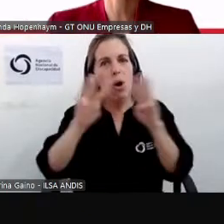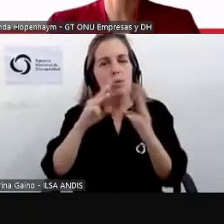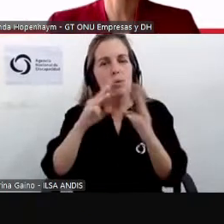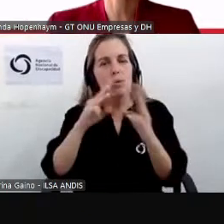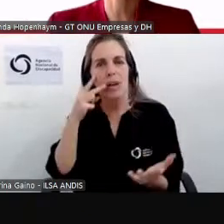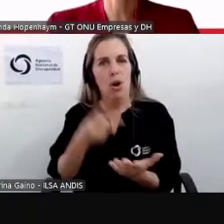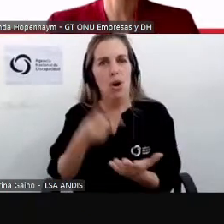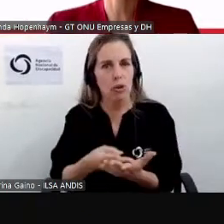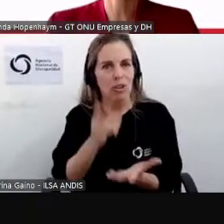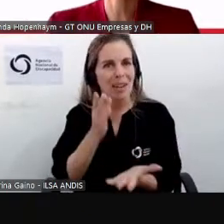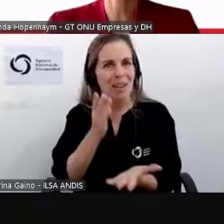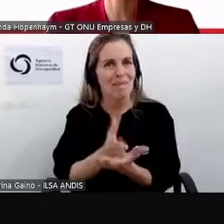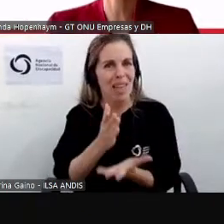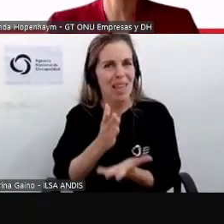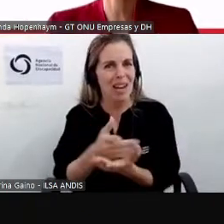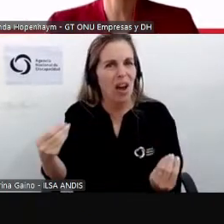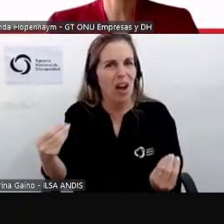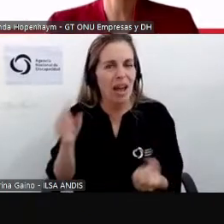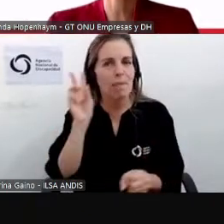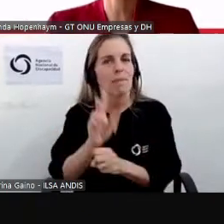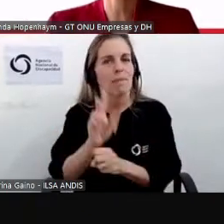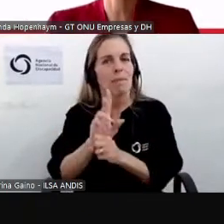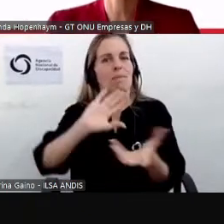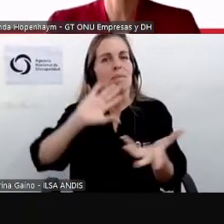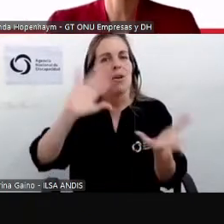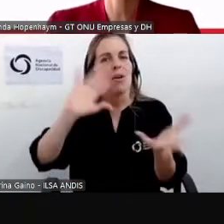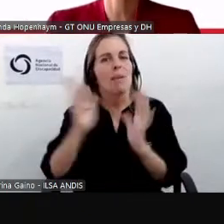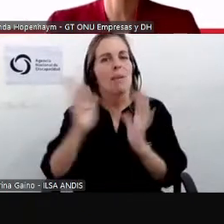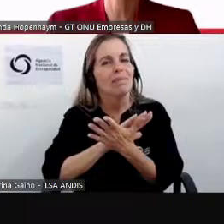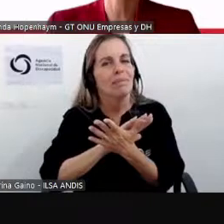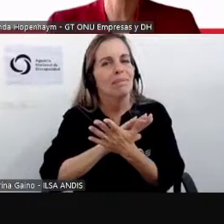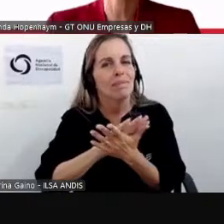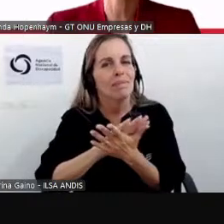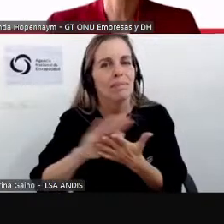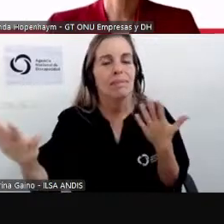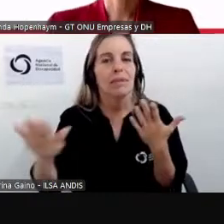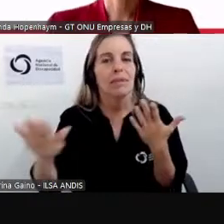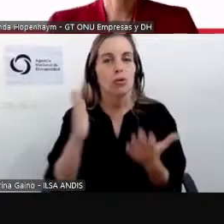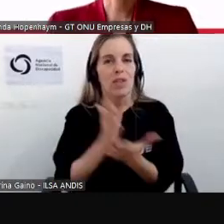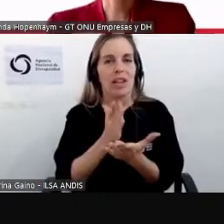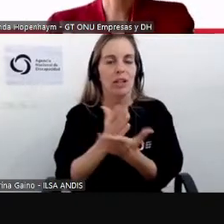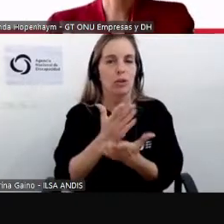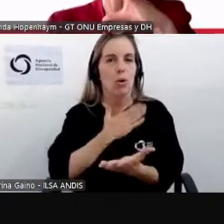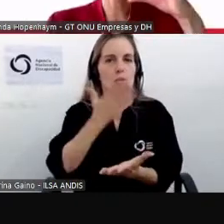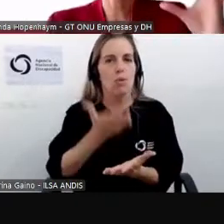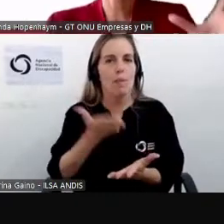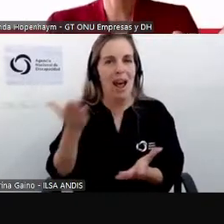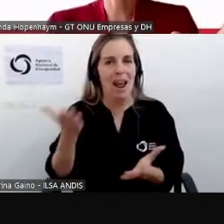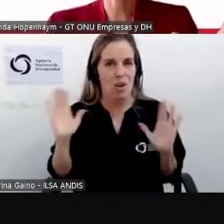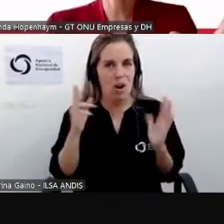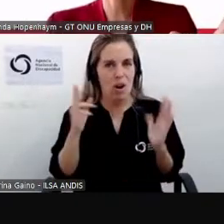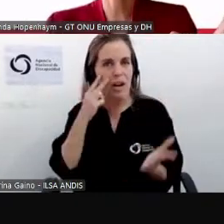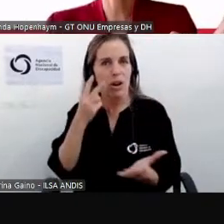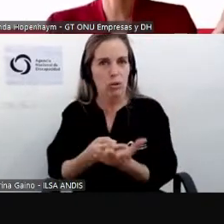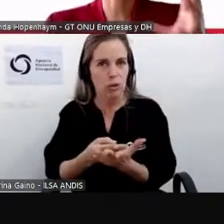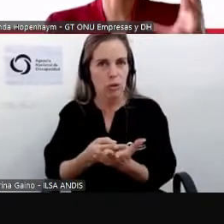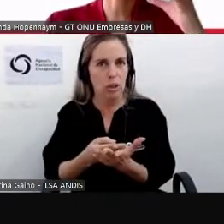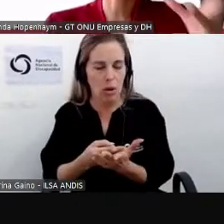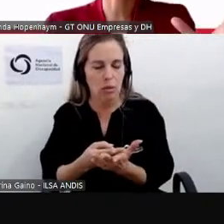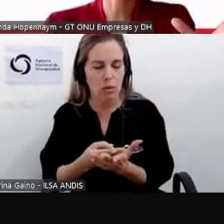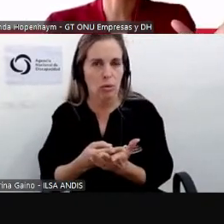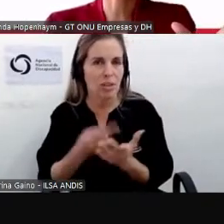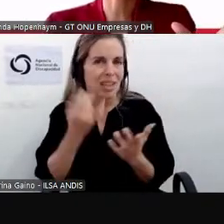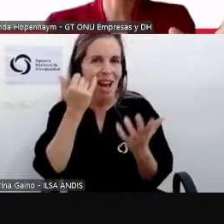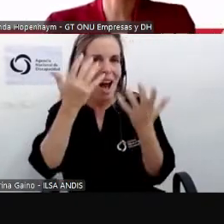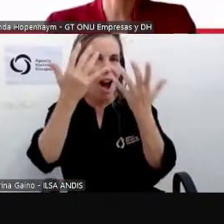they launch the market, business risk assessment, marketing, competitors, financial risk, exposure, and many more. This is another risk assessment being